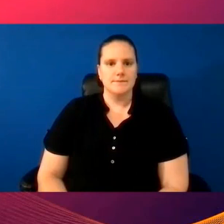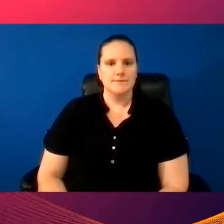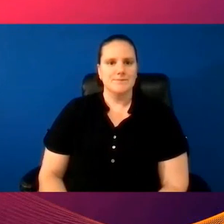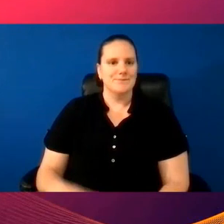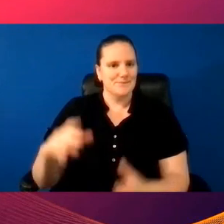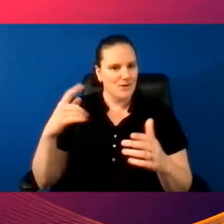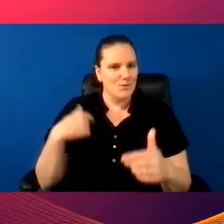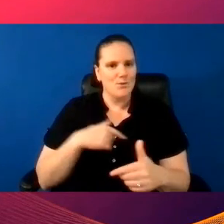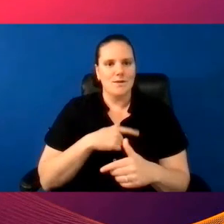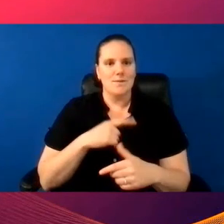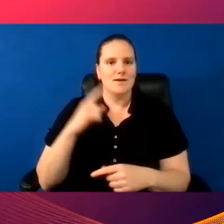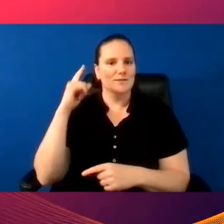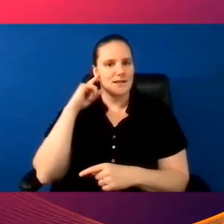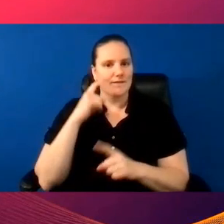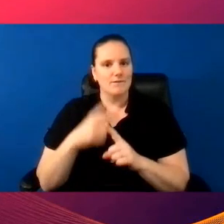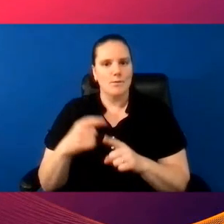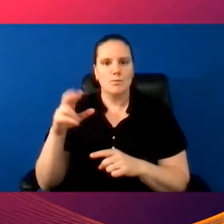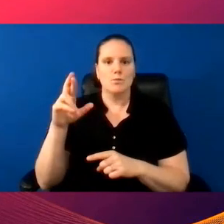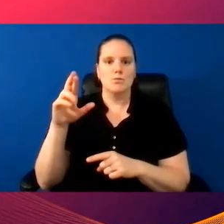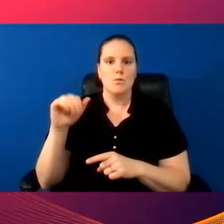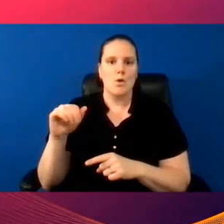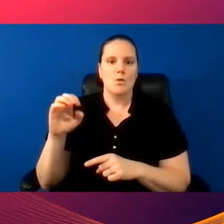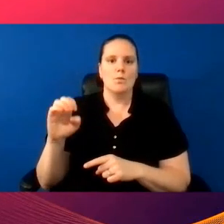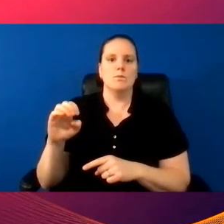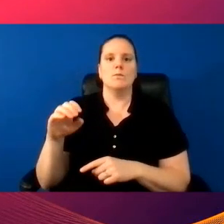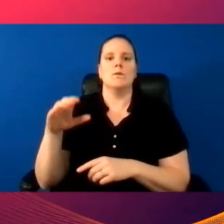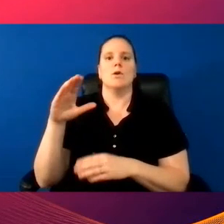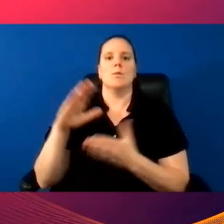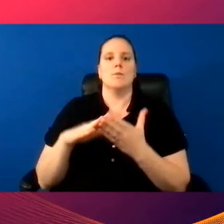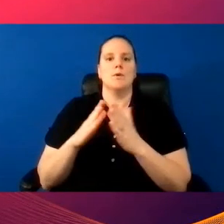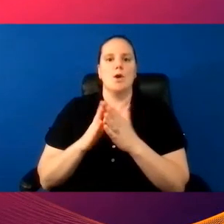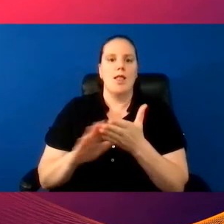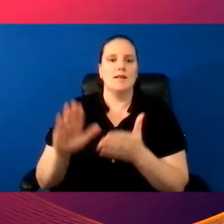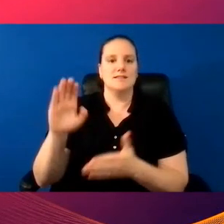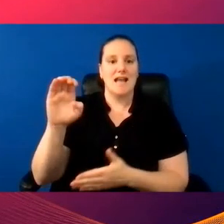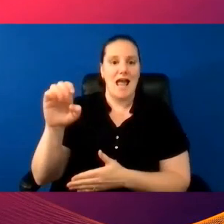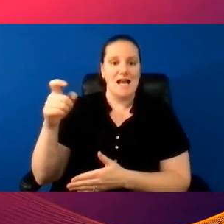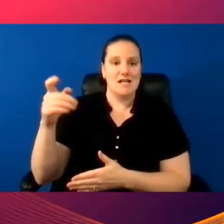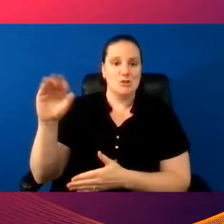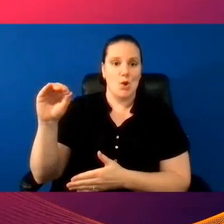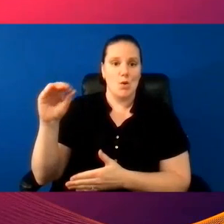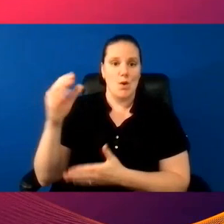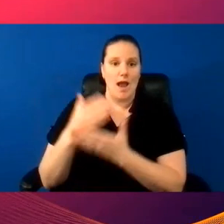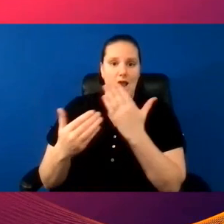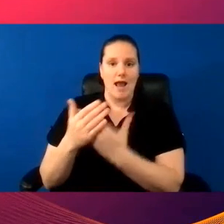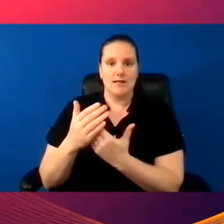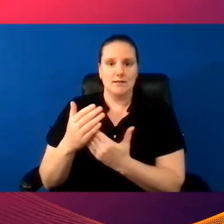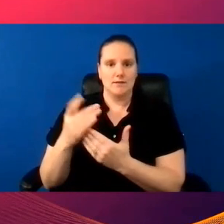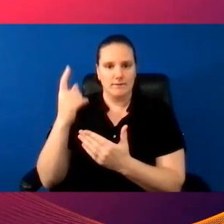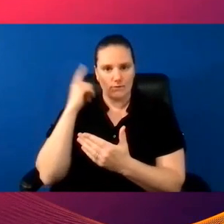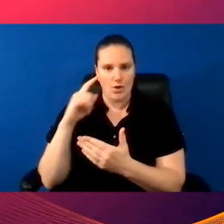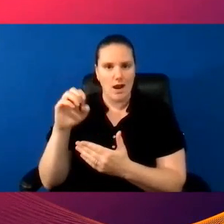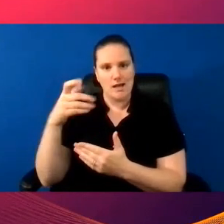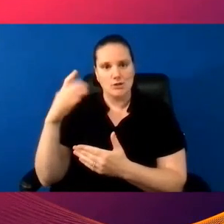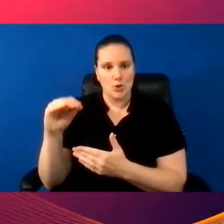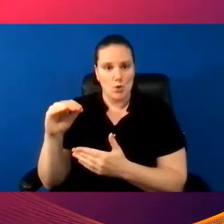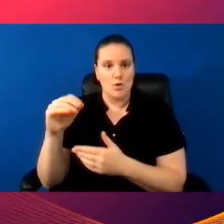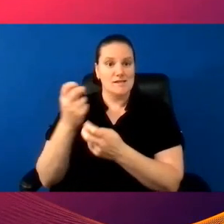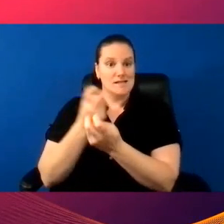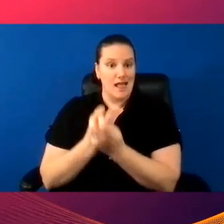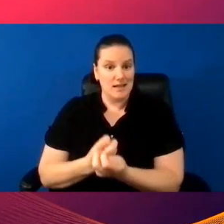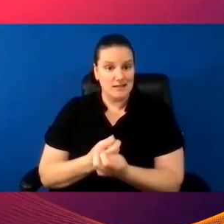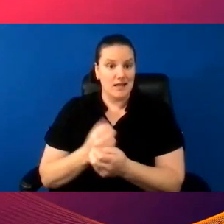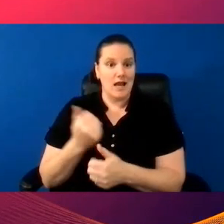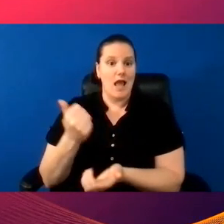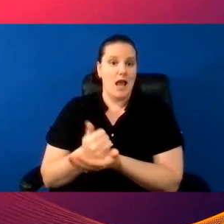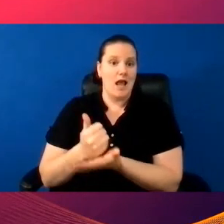We are about to hear from Rogue Community College's ExoHand, a team designing an exoskeletal aid for industrial workers. They hope to provide